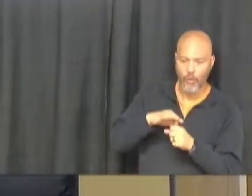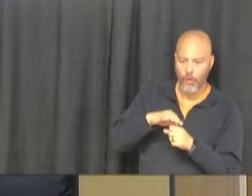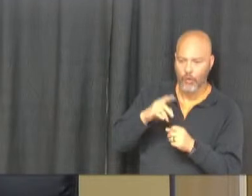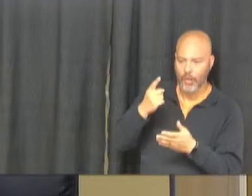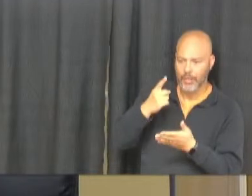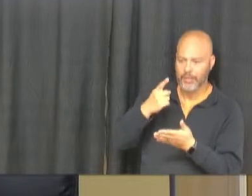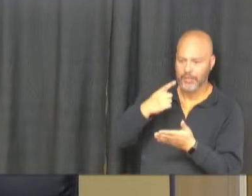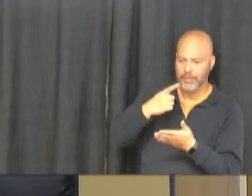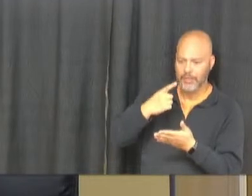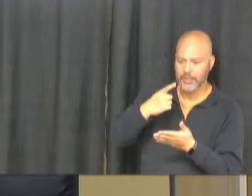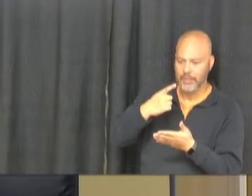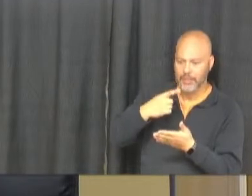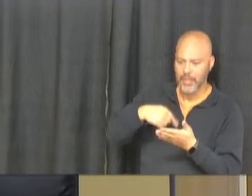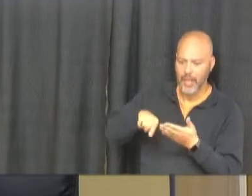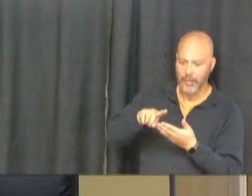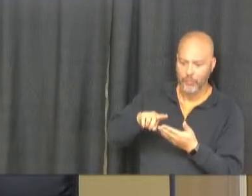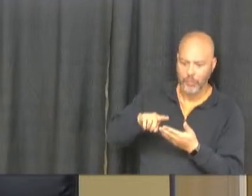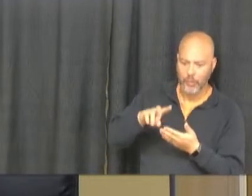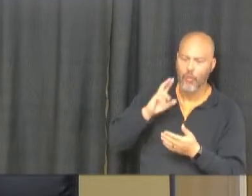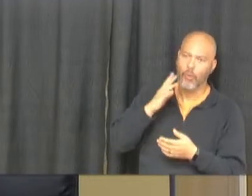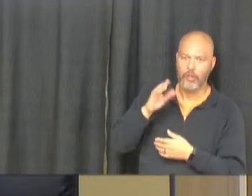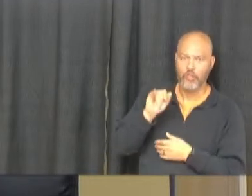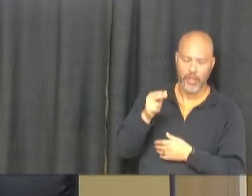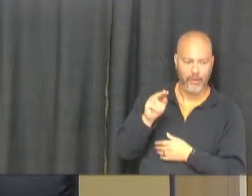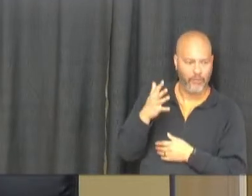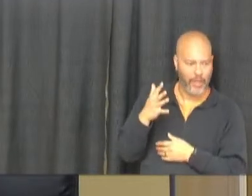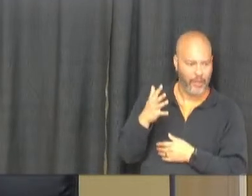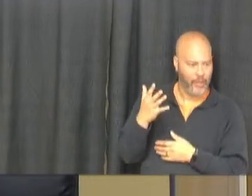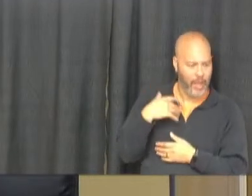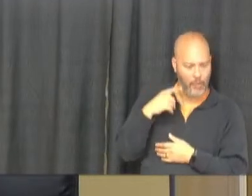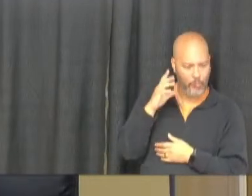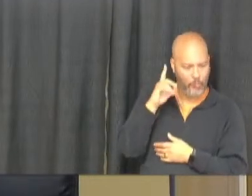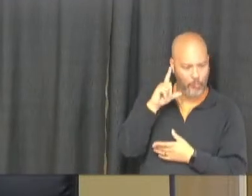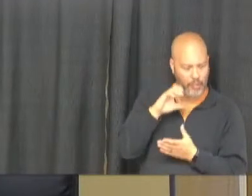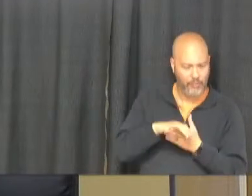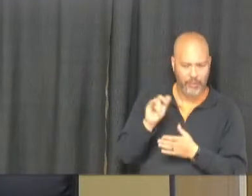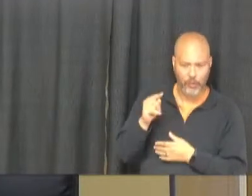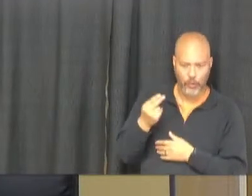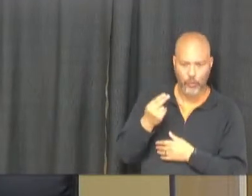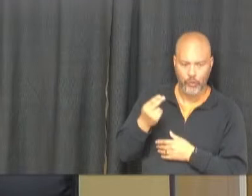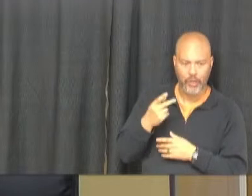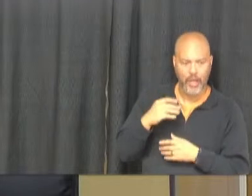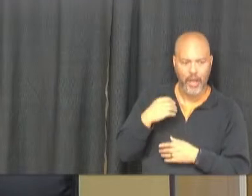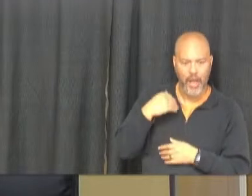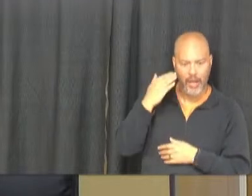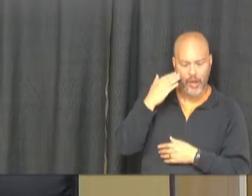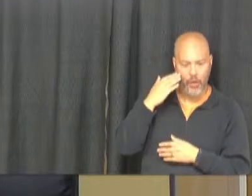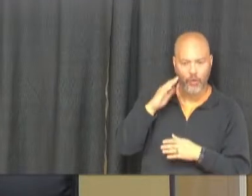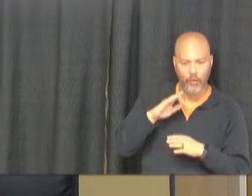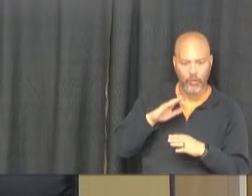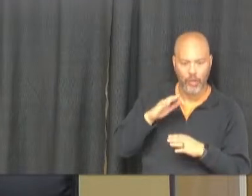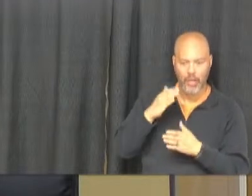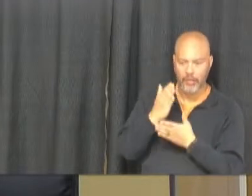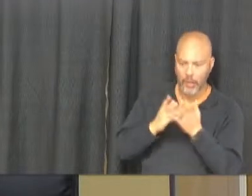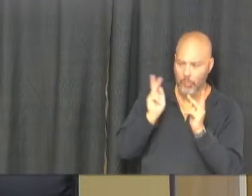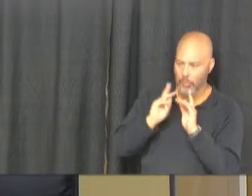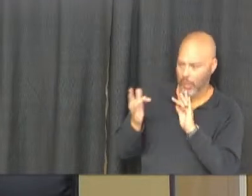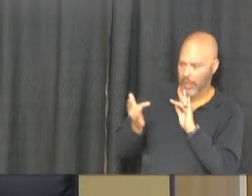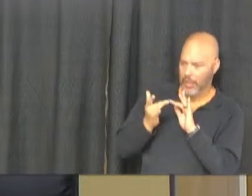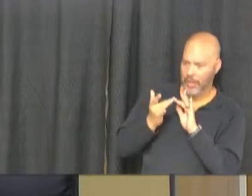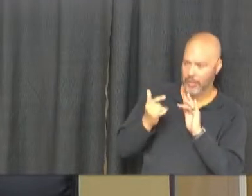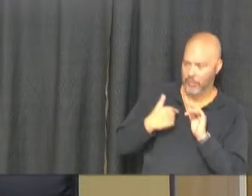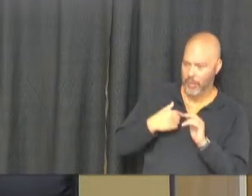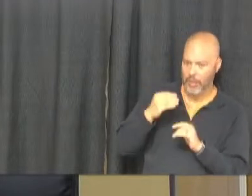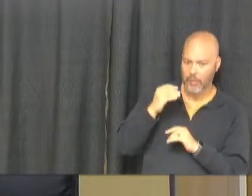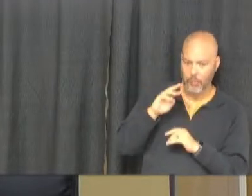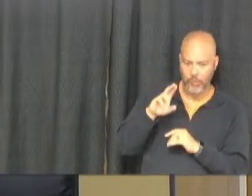next, and it will be January the 5th, I believe. That's Thursday. And I know that some of the residents have contacted me, Mr.